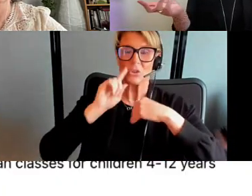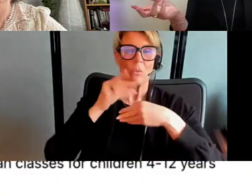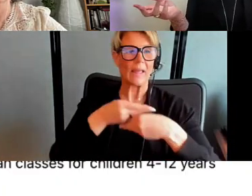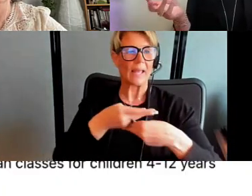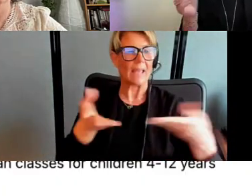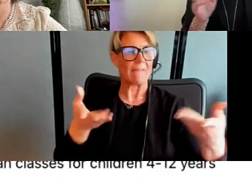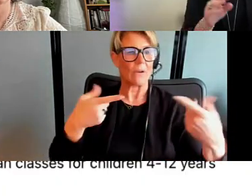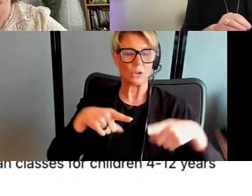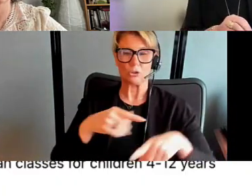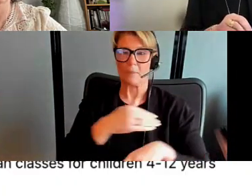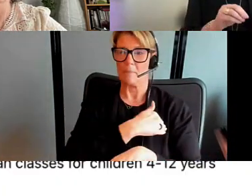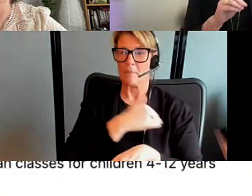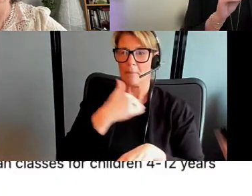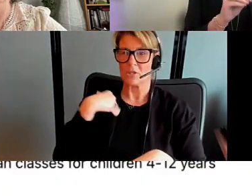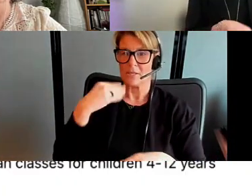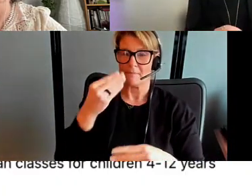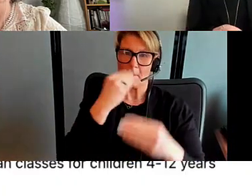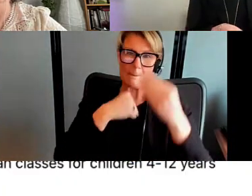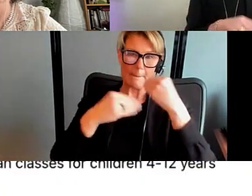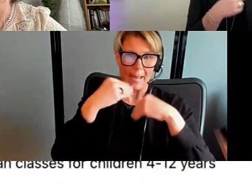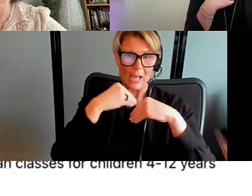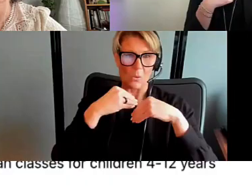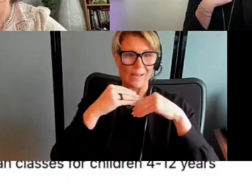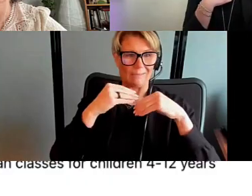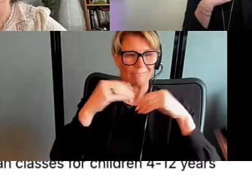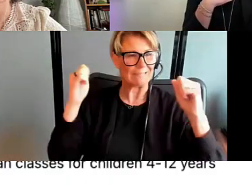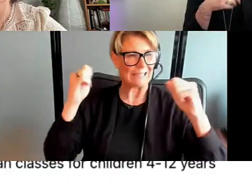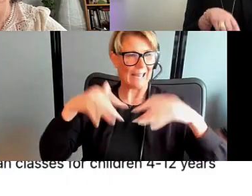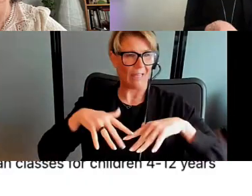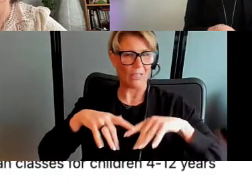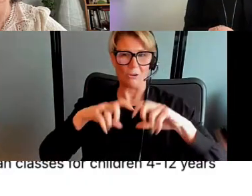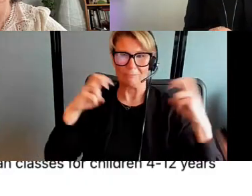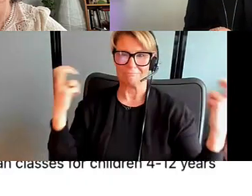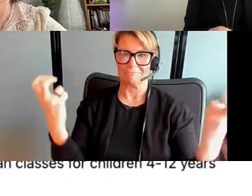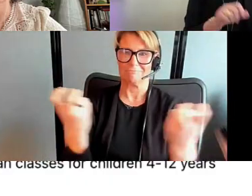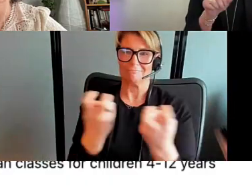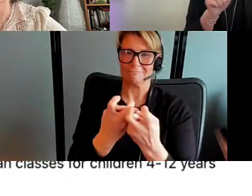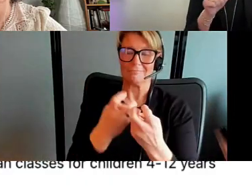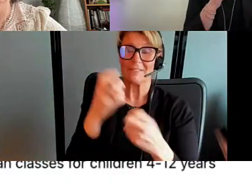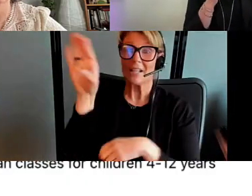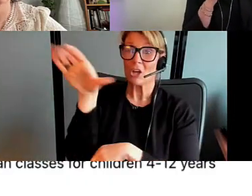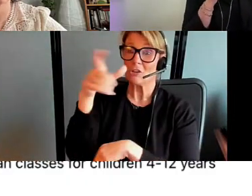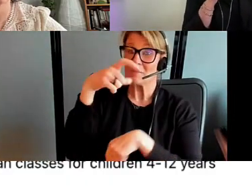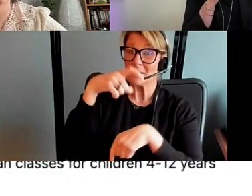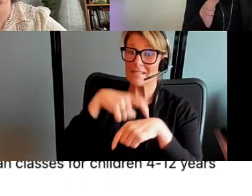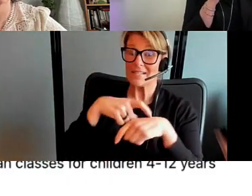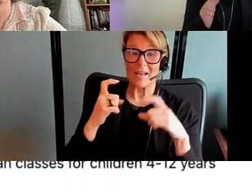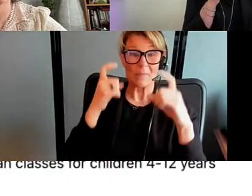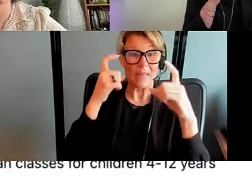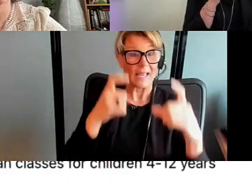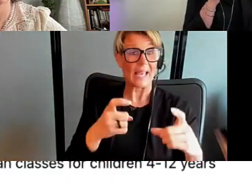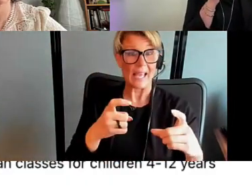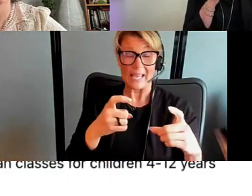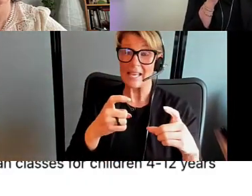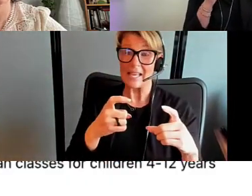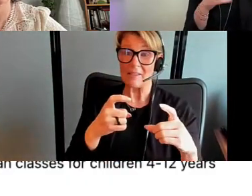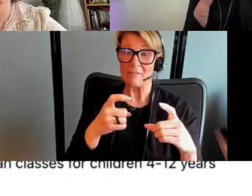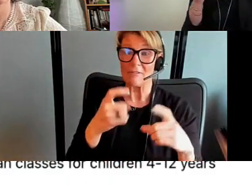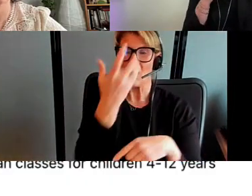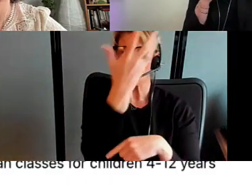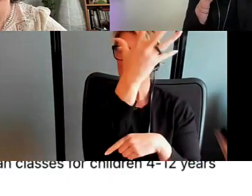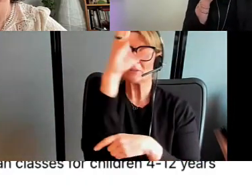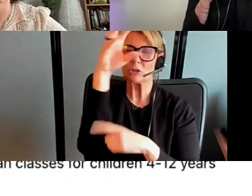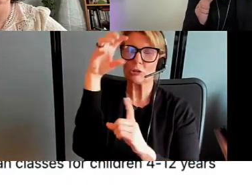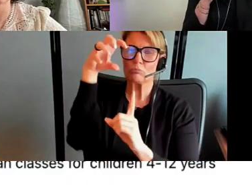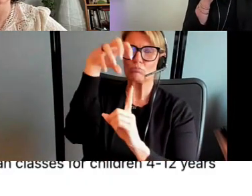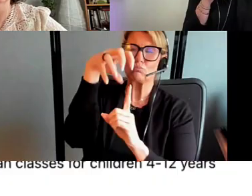membership banquet. And then for Christmas, they gave these little ornaments and they tied them to the kids' Christmas gifts